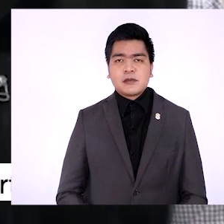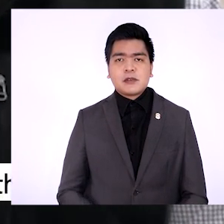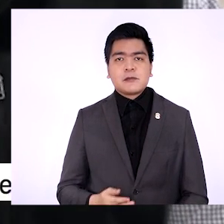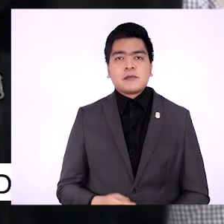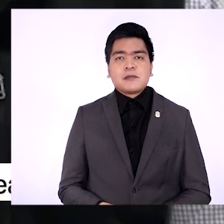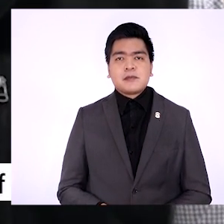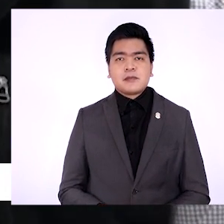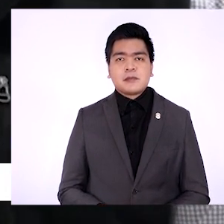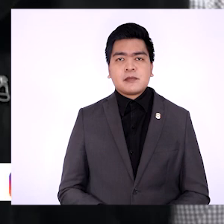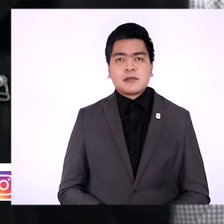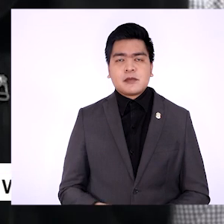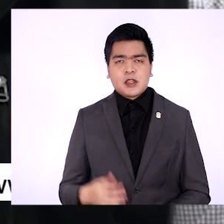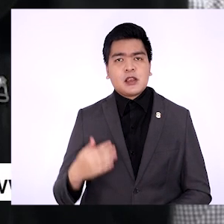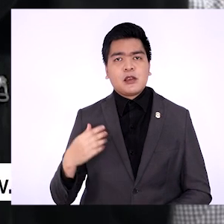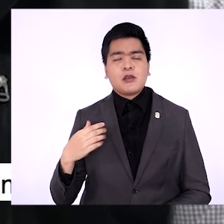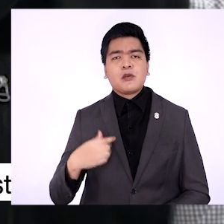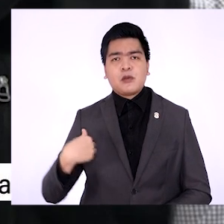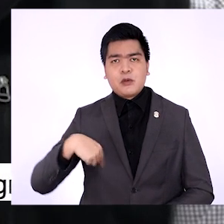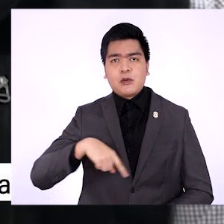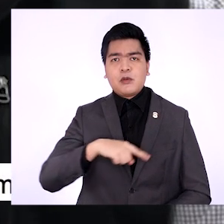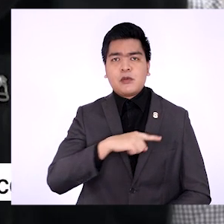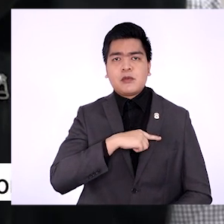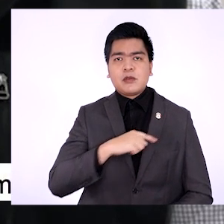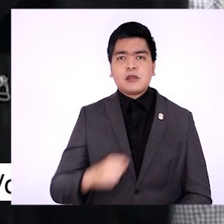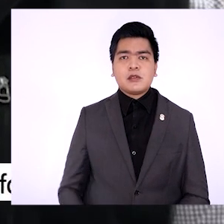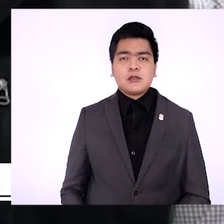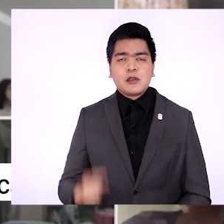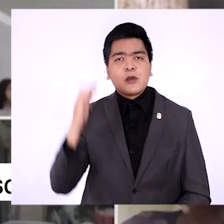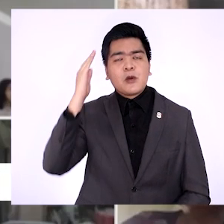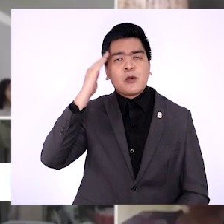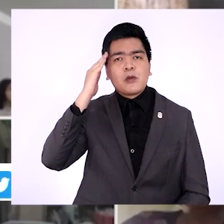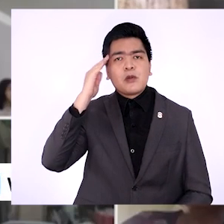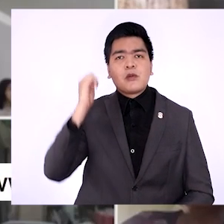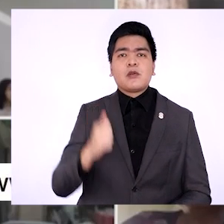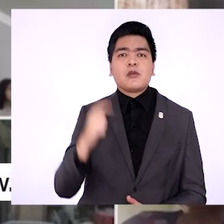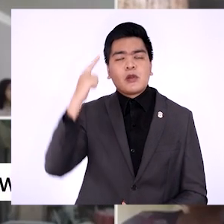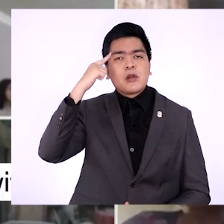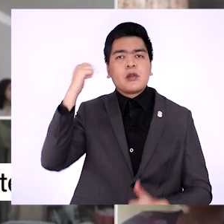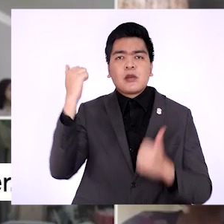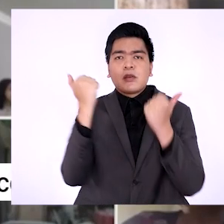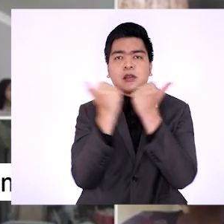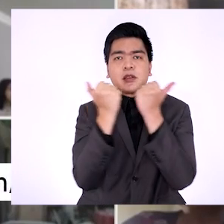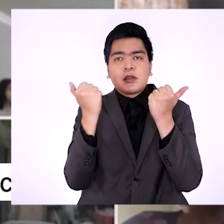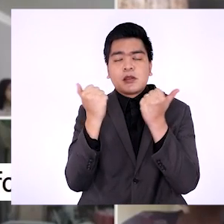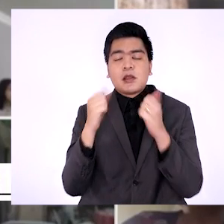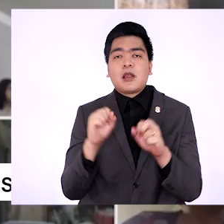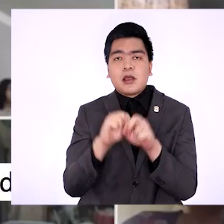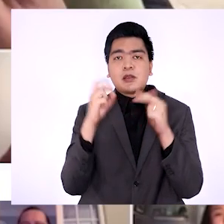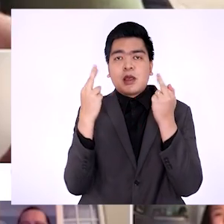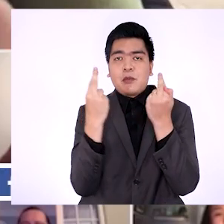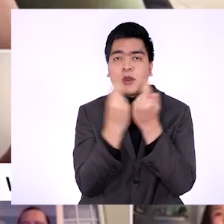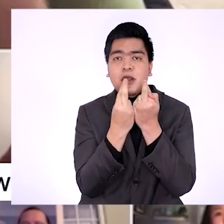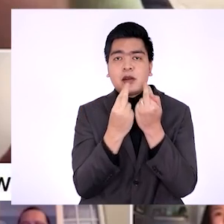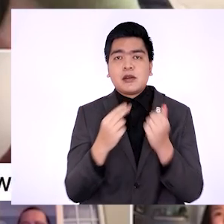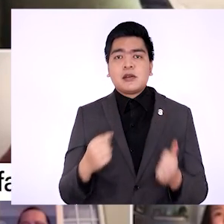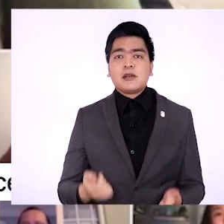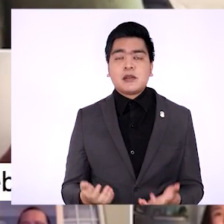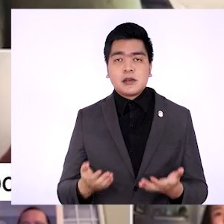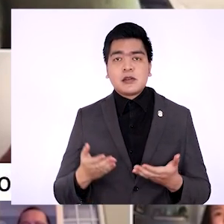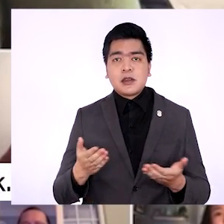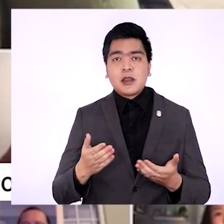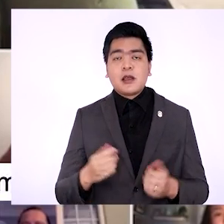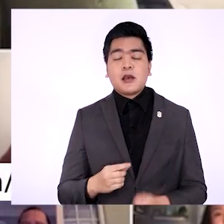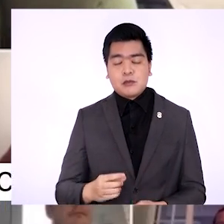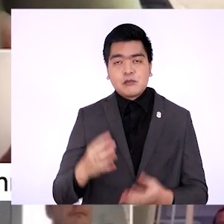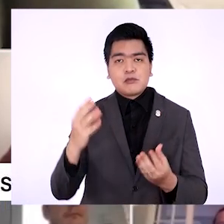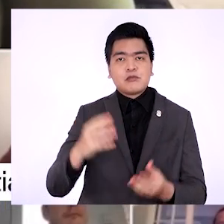diagnosed. We all most likely know someone on the autism spectrum. The seminar had a lot of good information